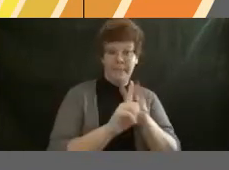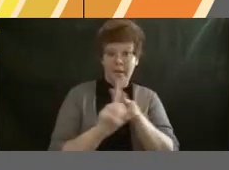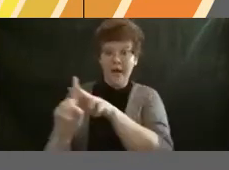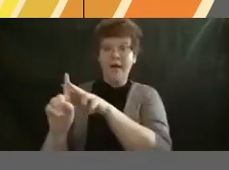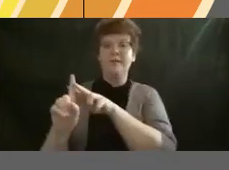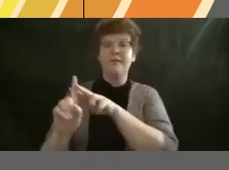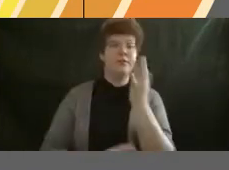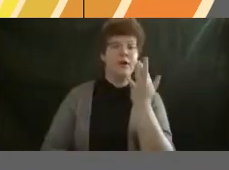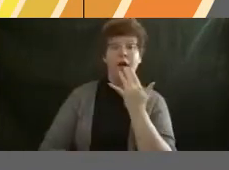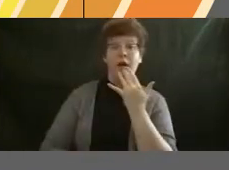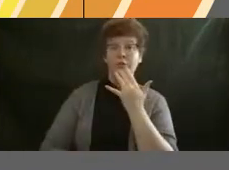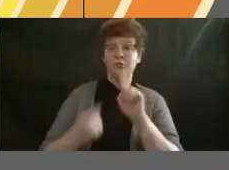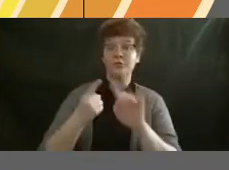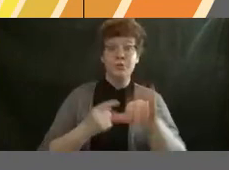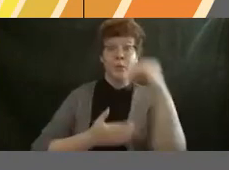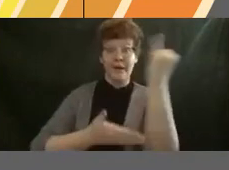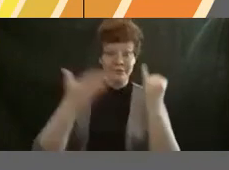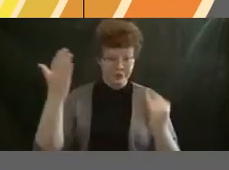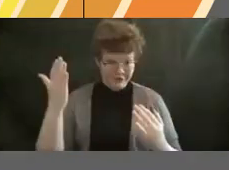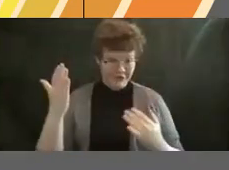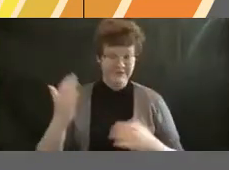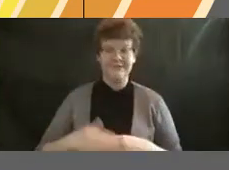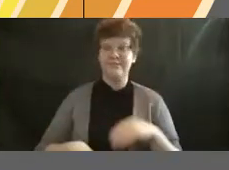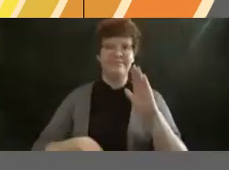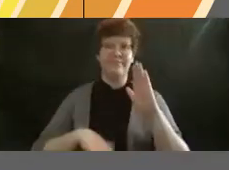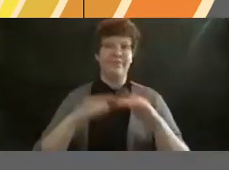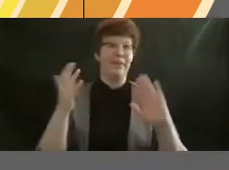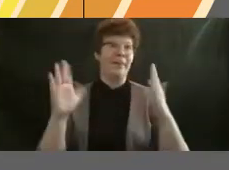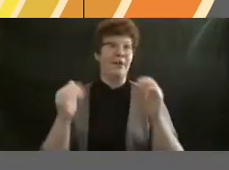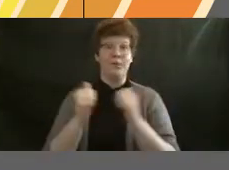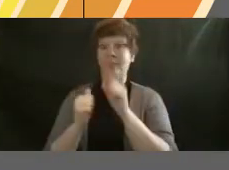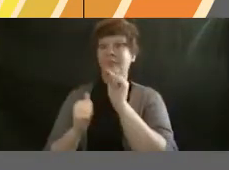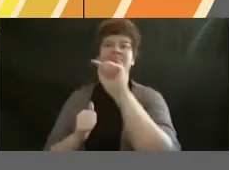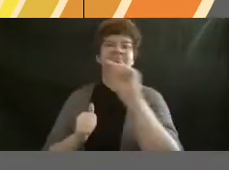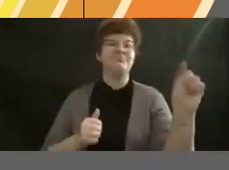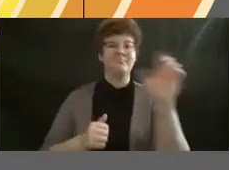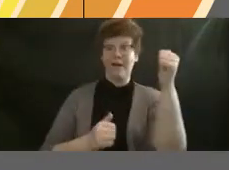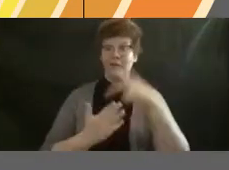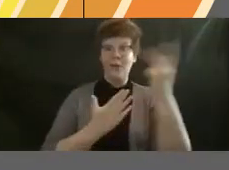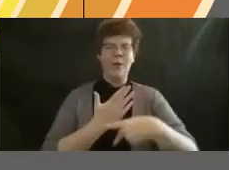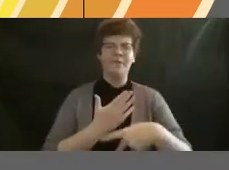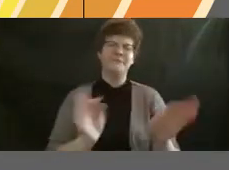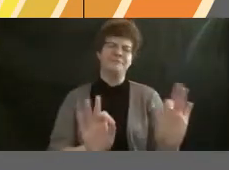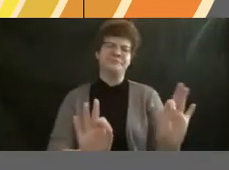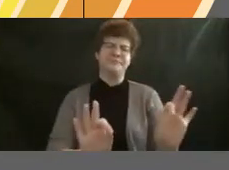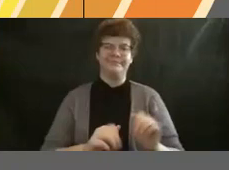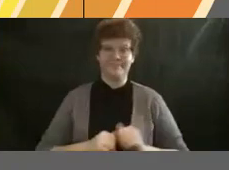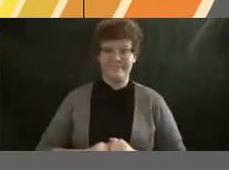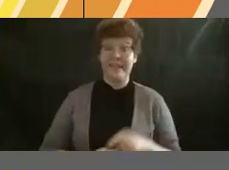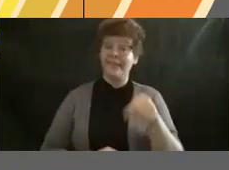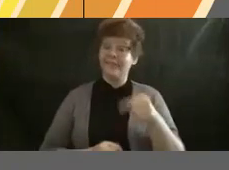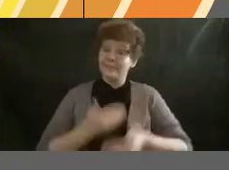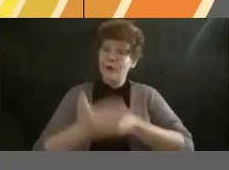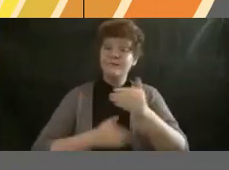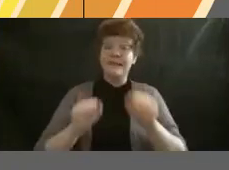color to your illustrations than any other program that I know. It can be a very simple process, or it can be a very complex